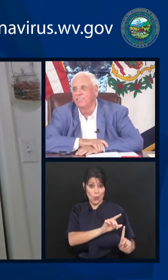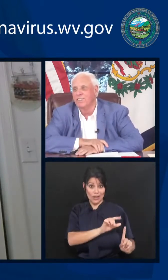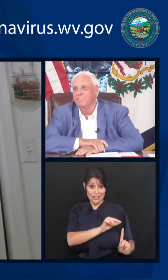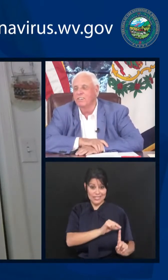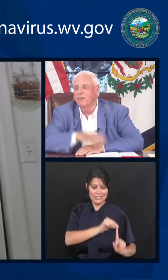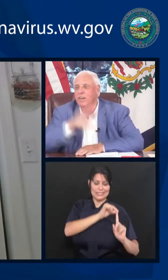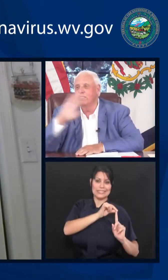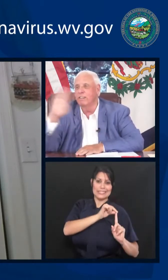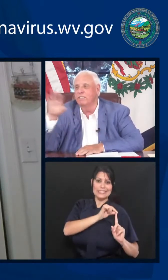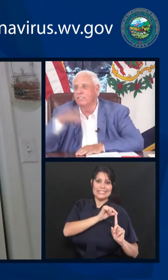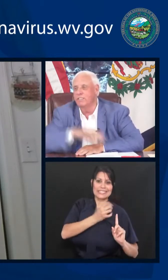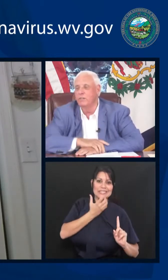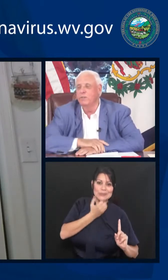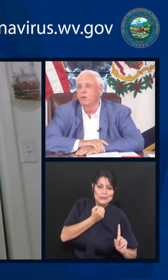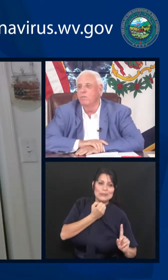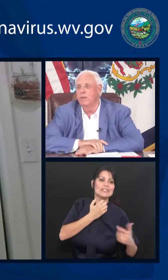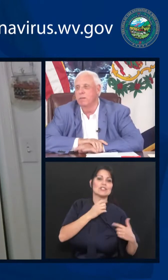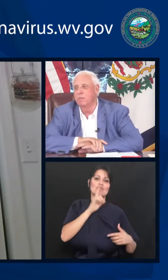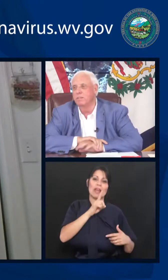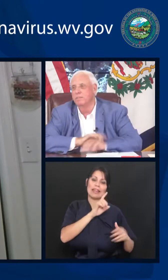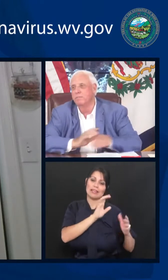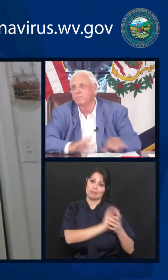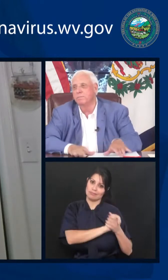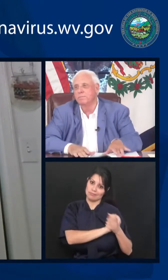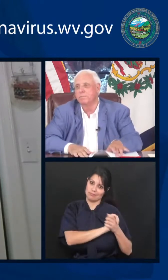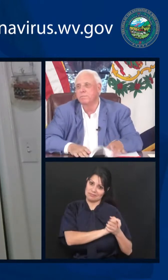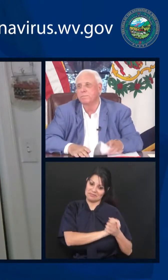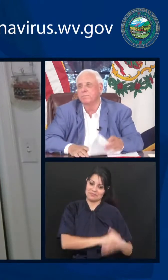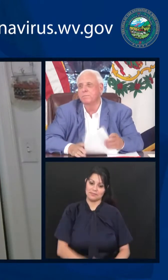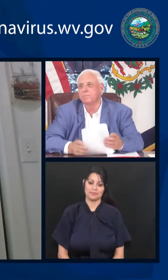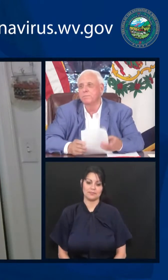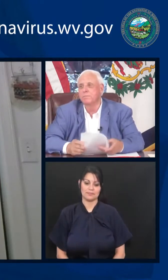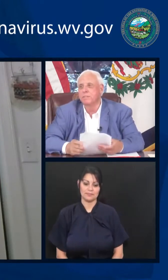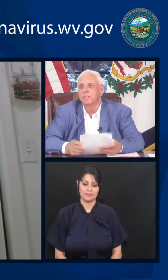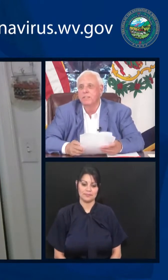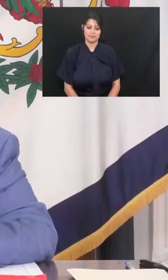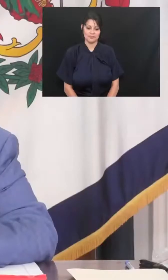everything. So congratulations to you and your whole family. Thank you.